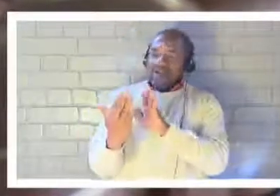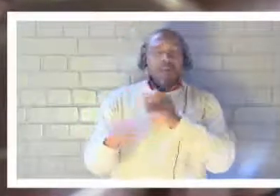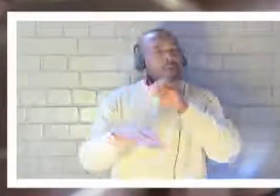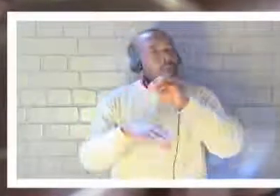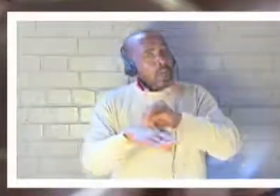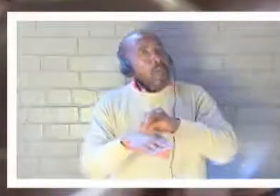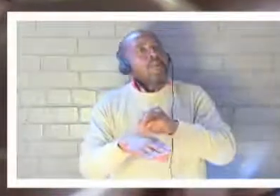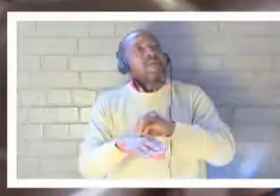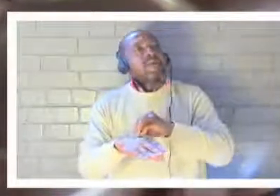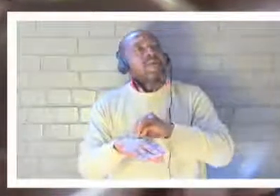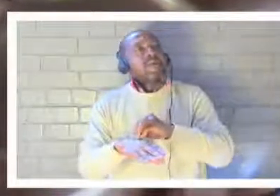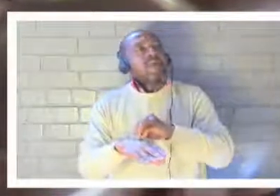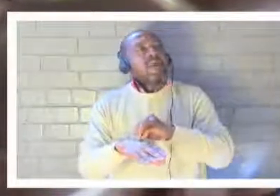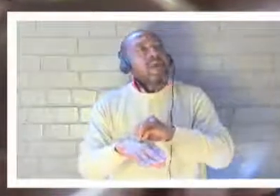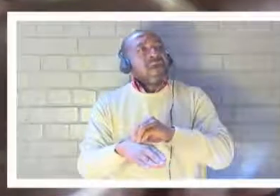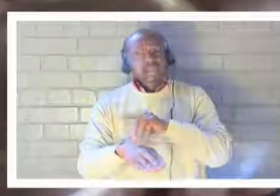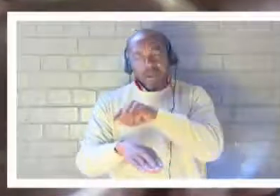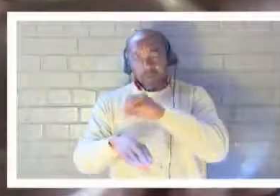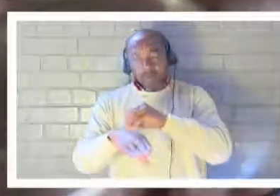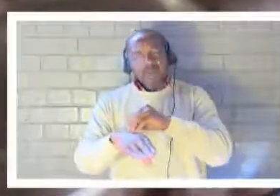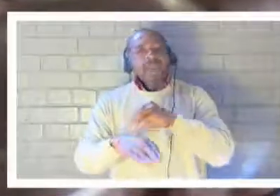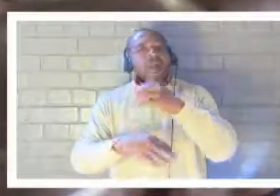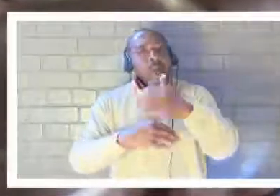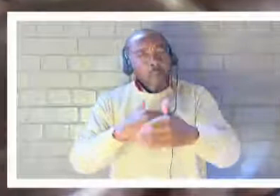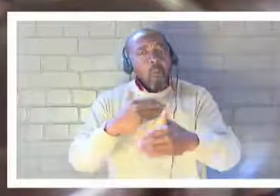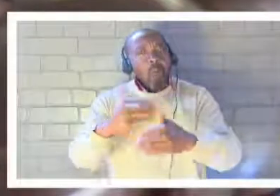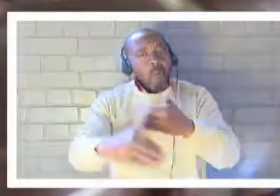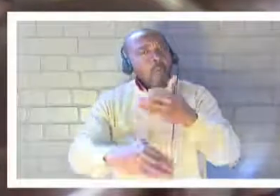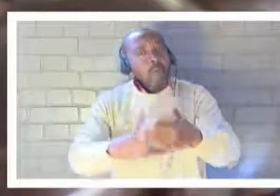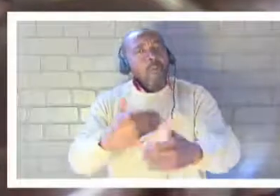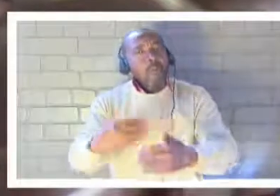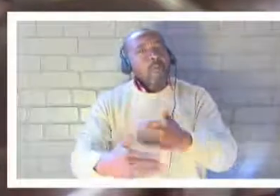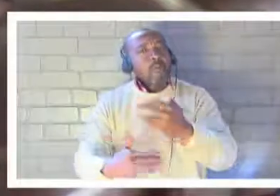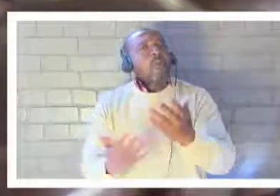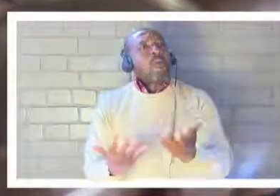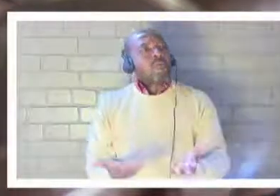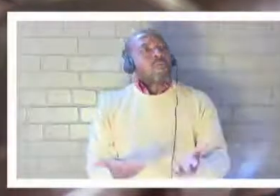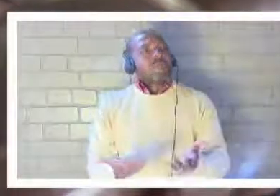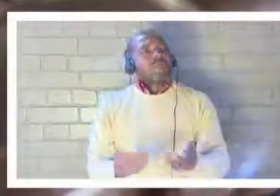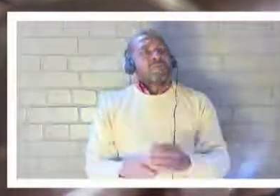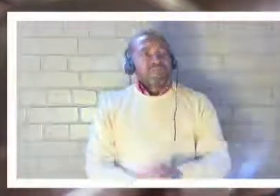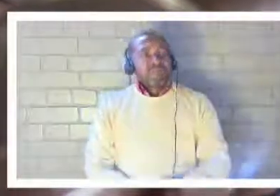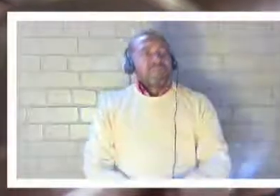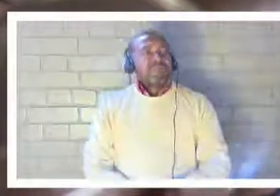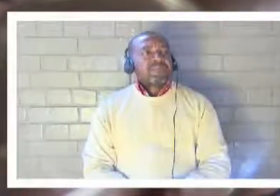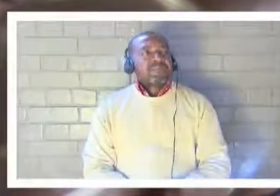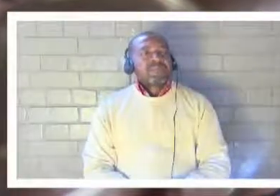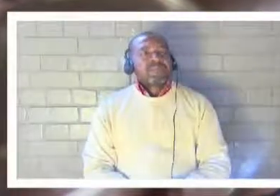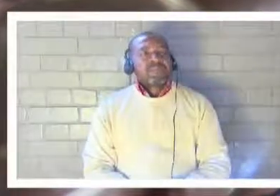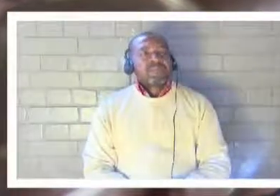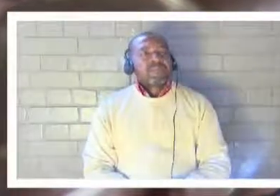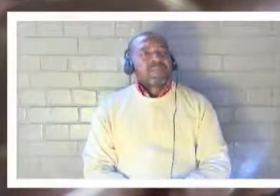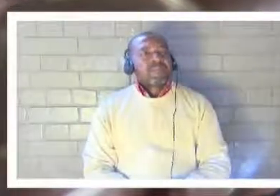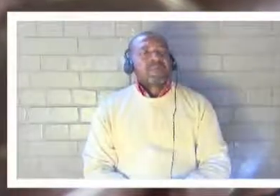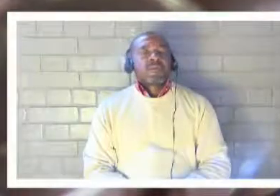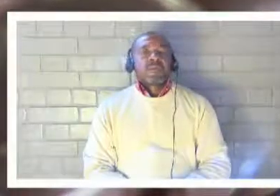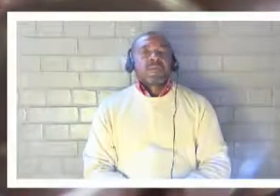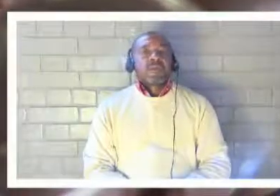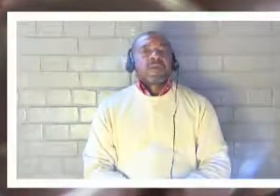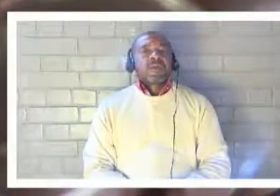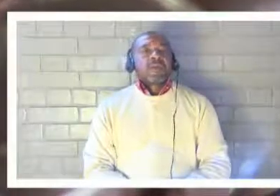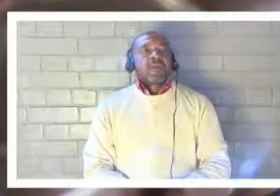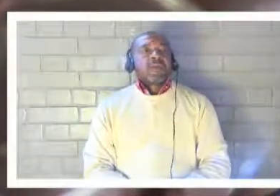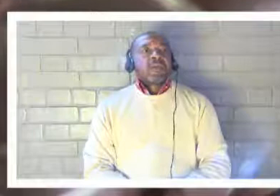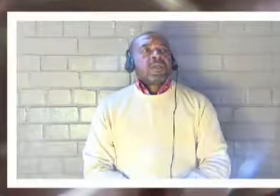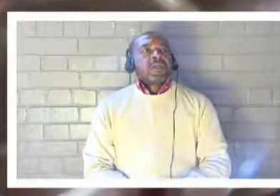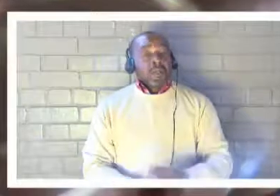staff establishment. Unfortunately, up to this far, that has gone to in vain. So Chairperson, in